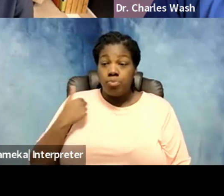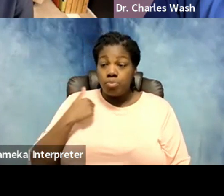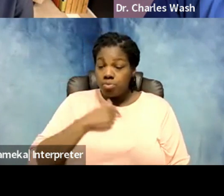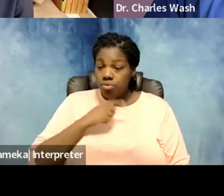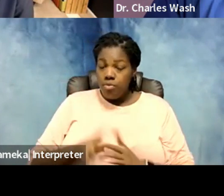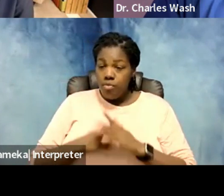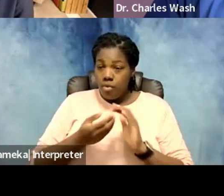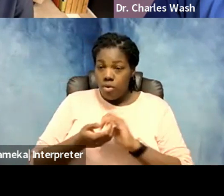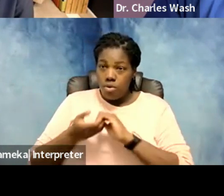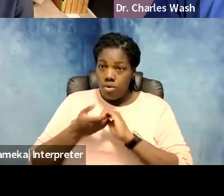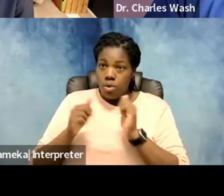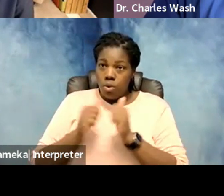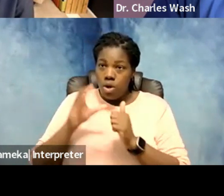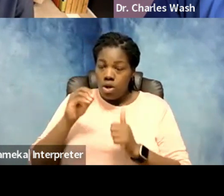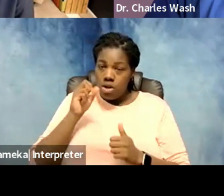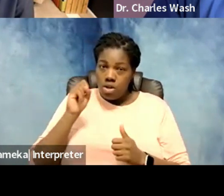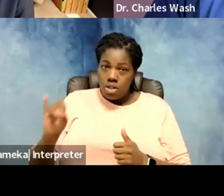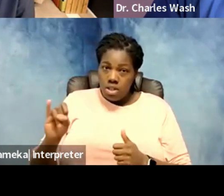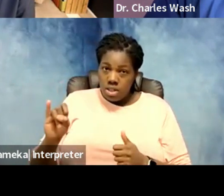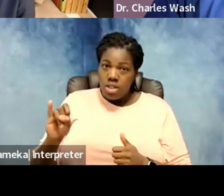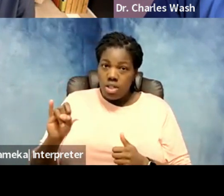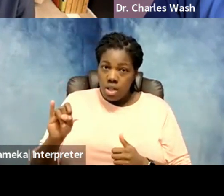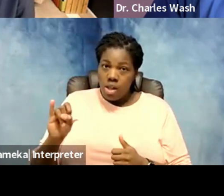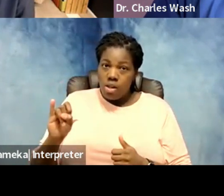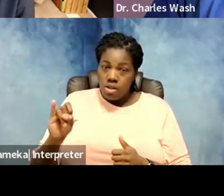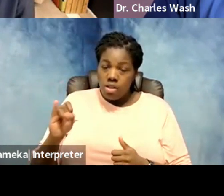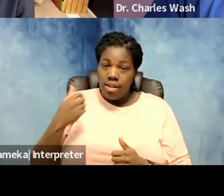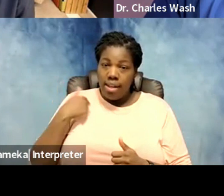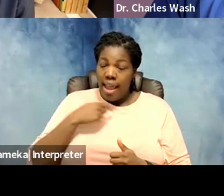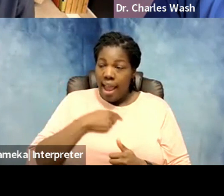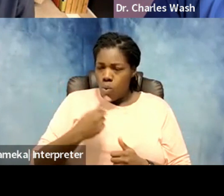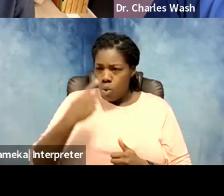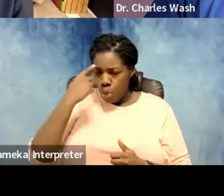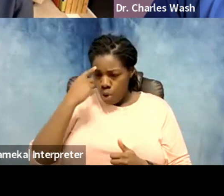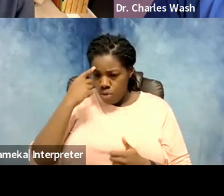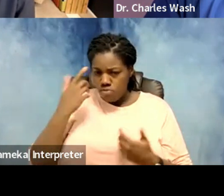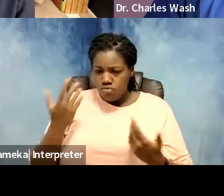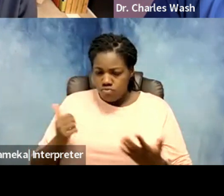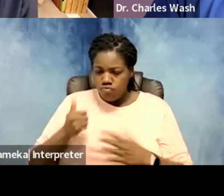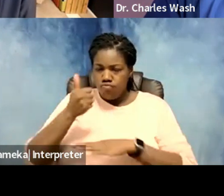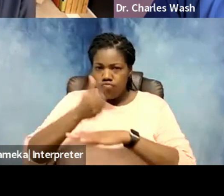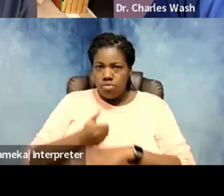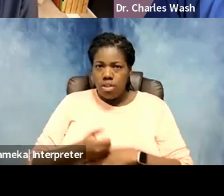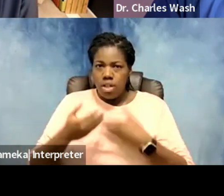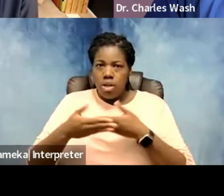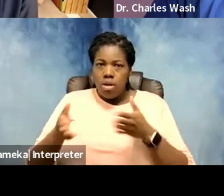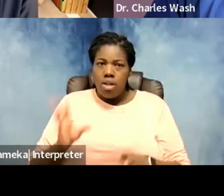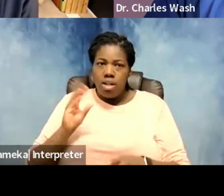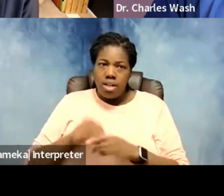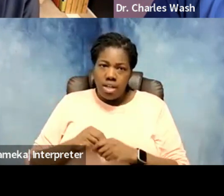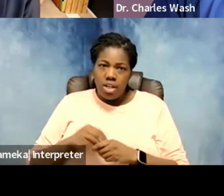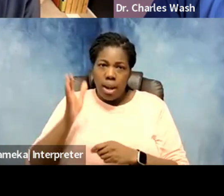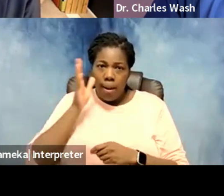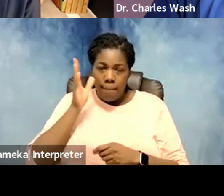our partnership with COSI and Mr. White, our initial thought process was implementing these boxes into our